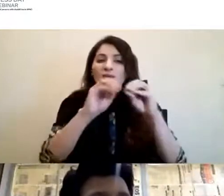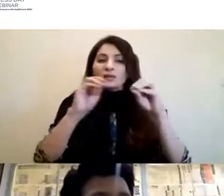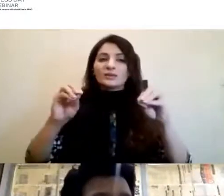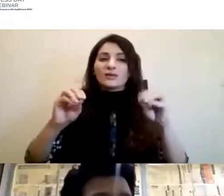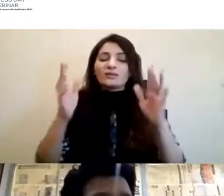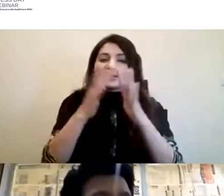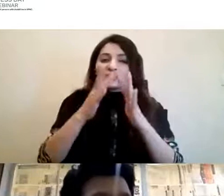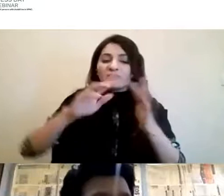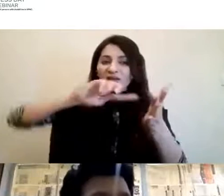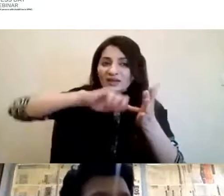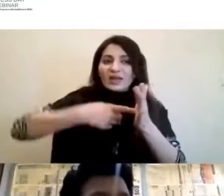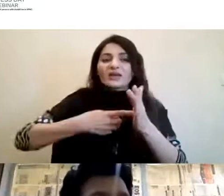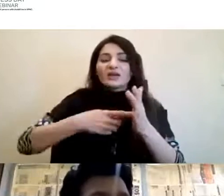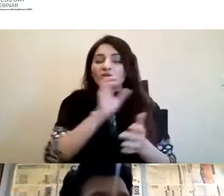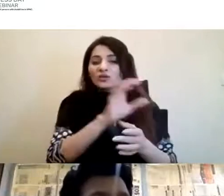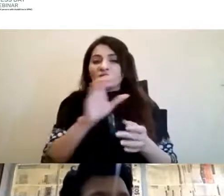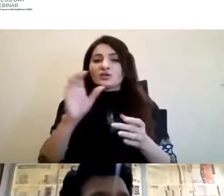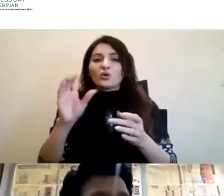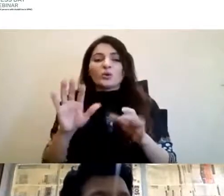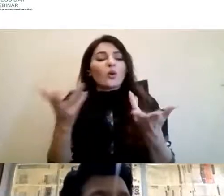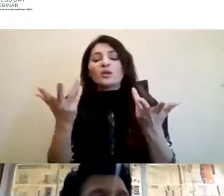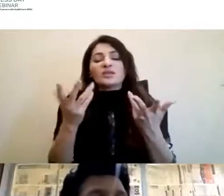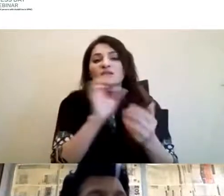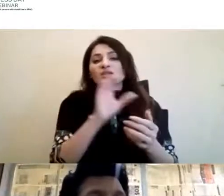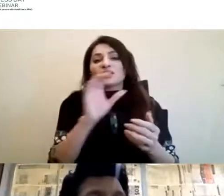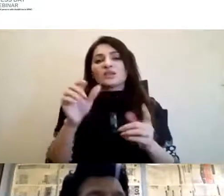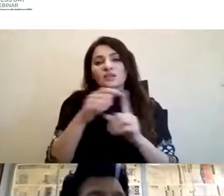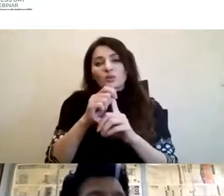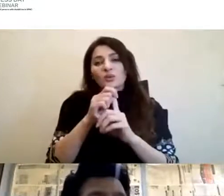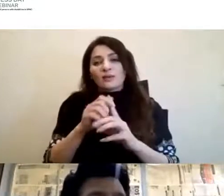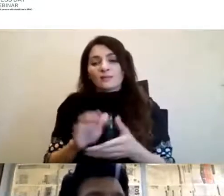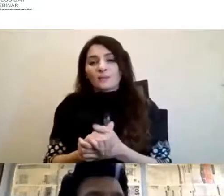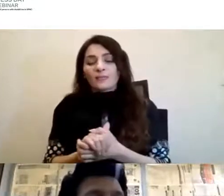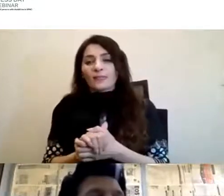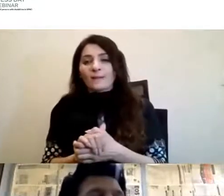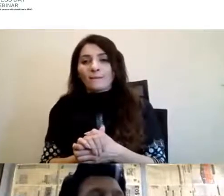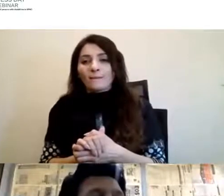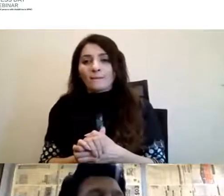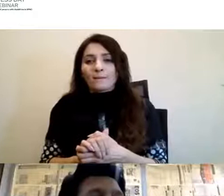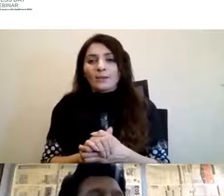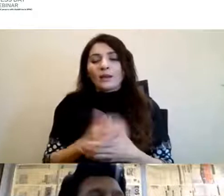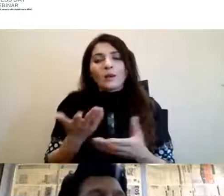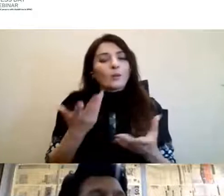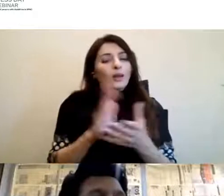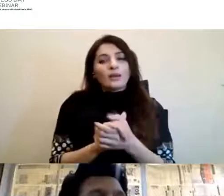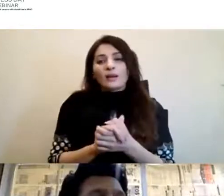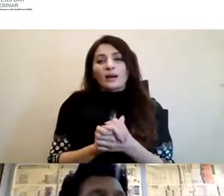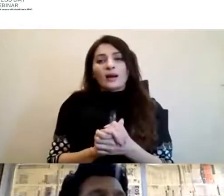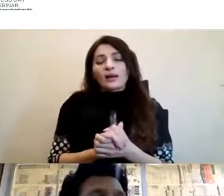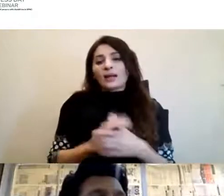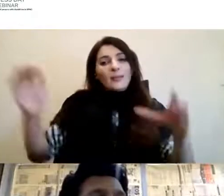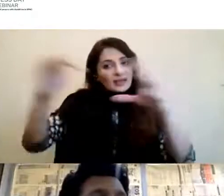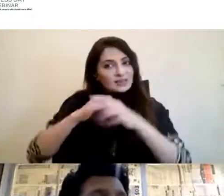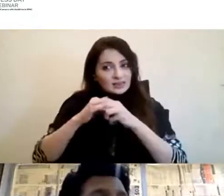more innovation for digital accessibility? Yeah. Well, if we talk about the accessibility for the